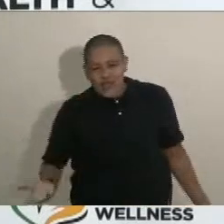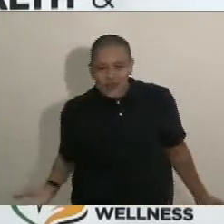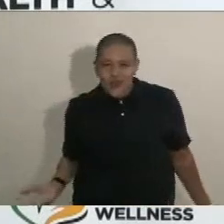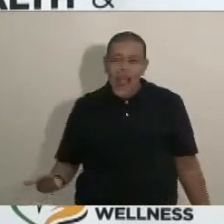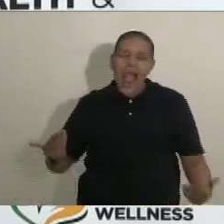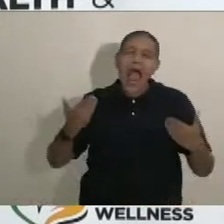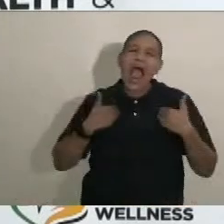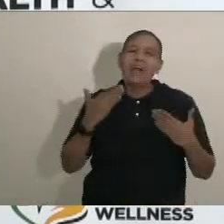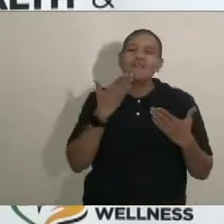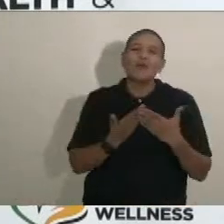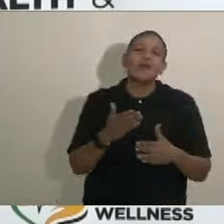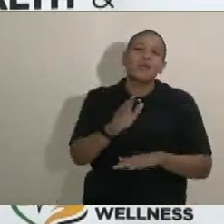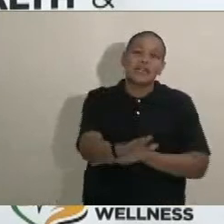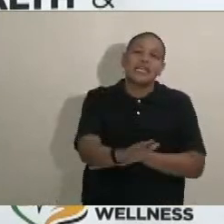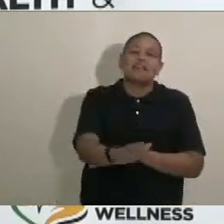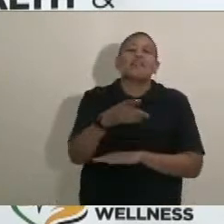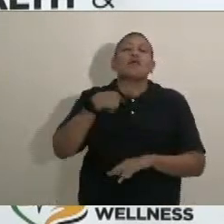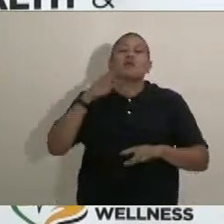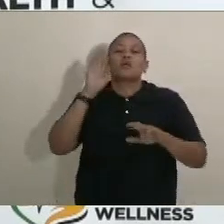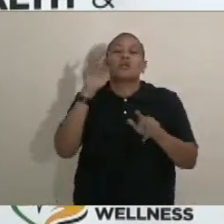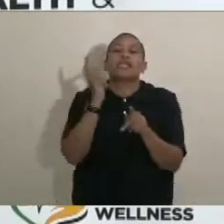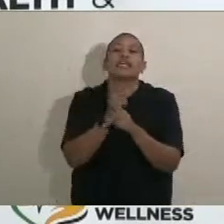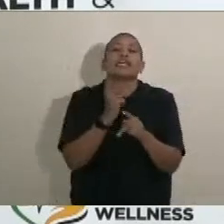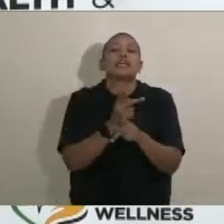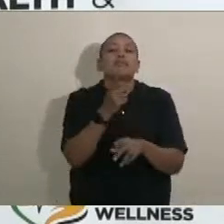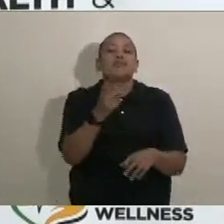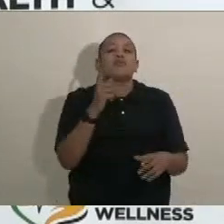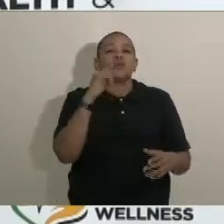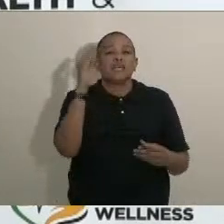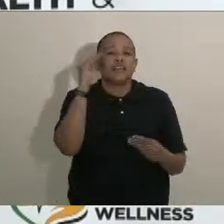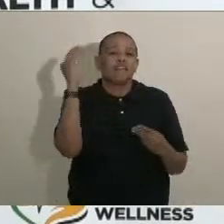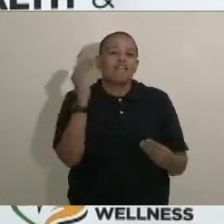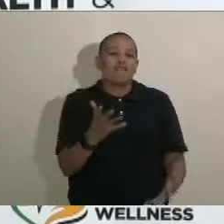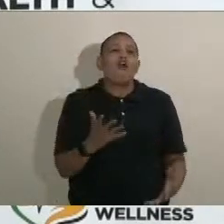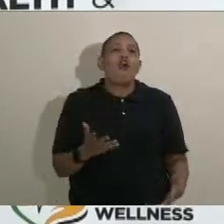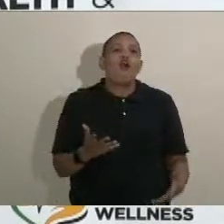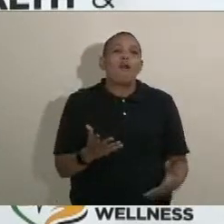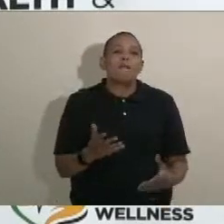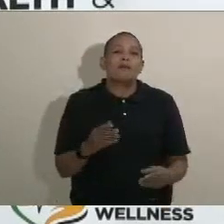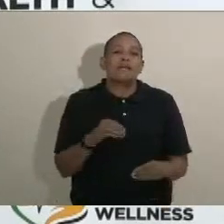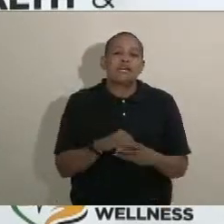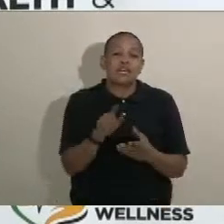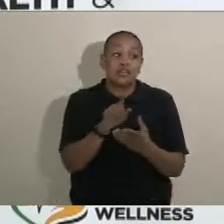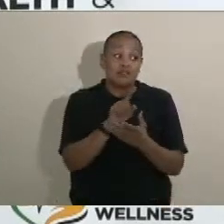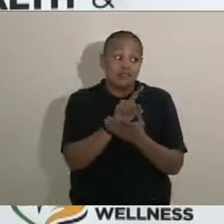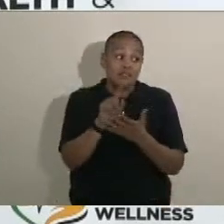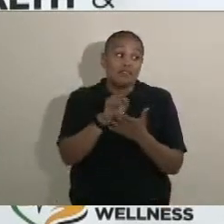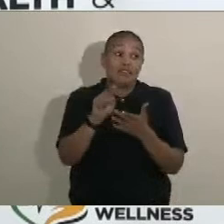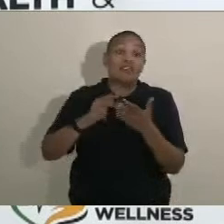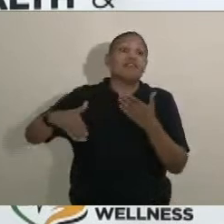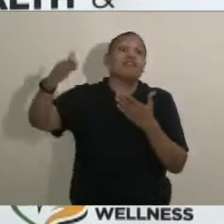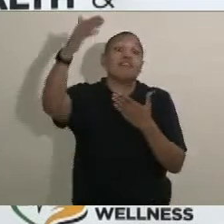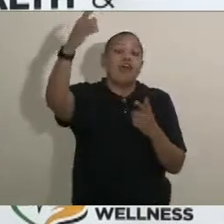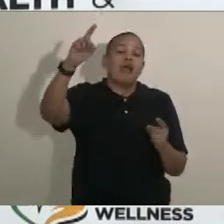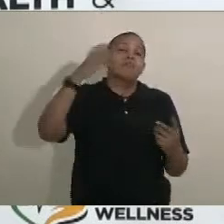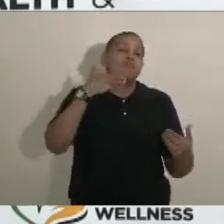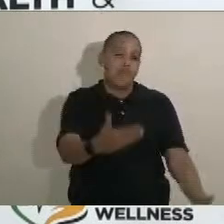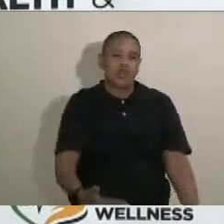have a good evening, and we will continue to keep you informed in the weeks ahead. Thank you.